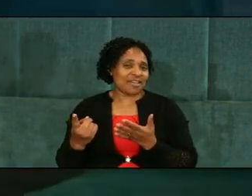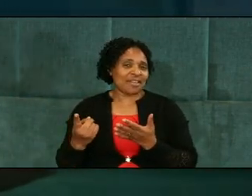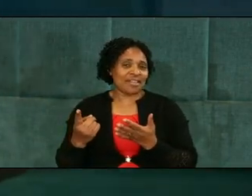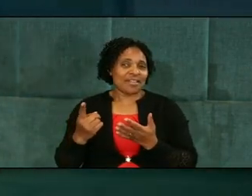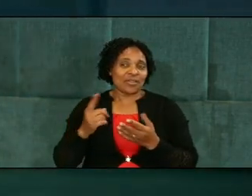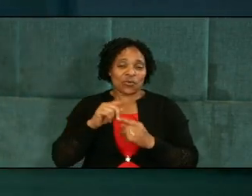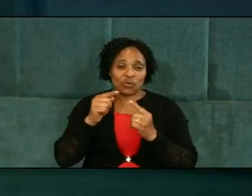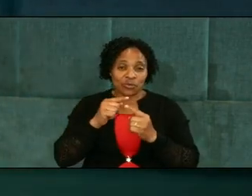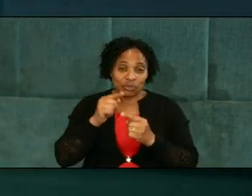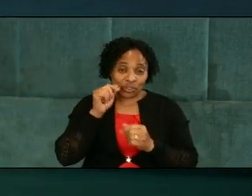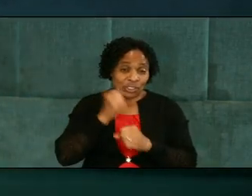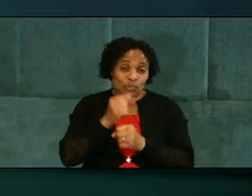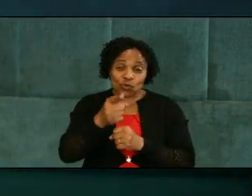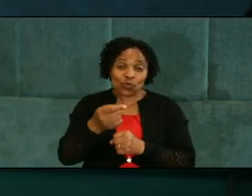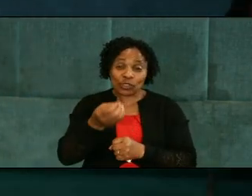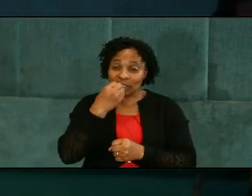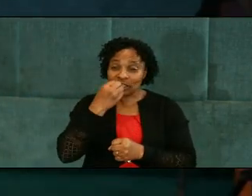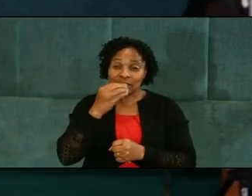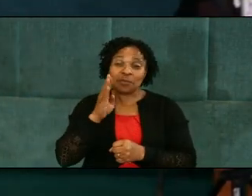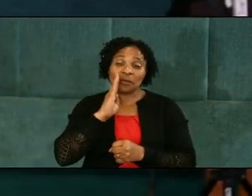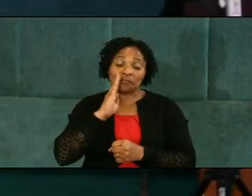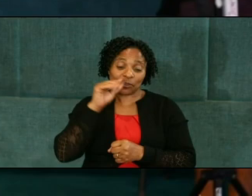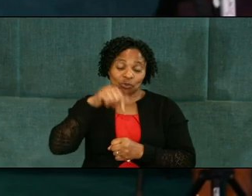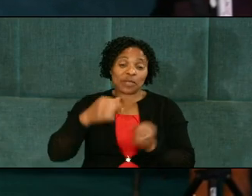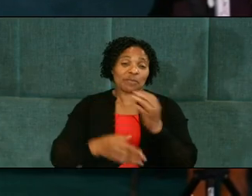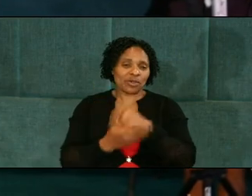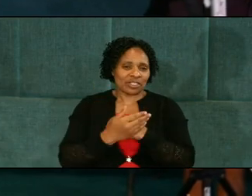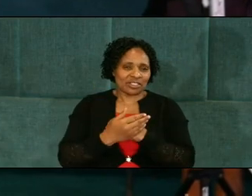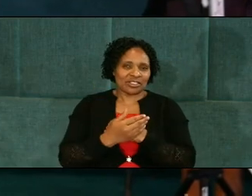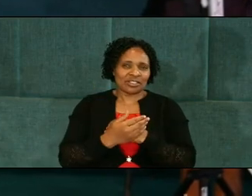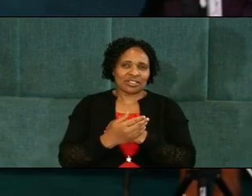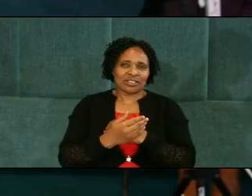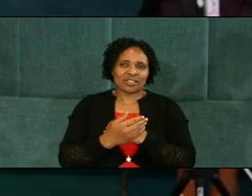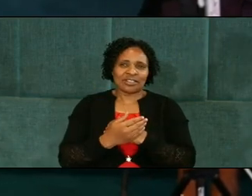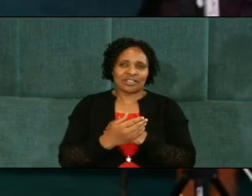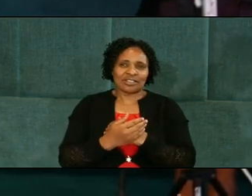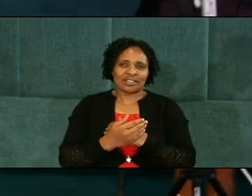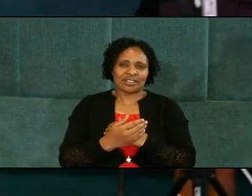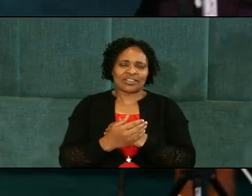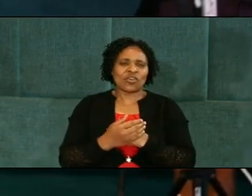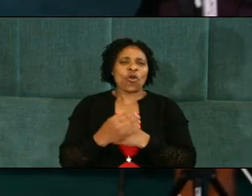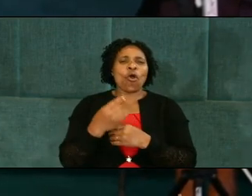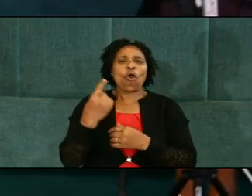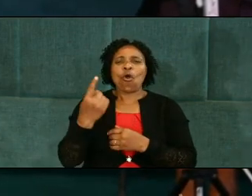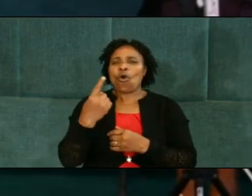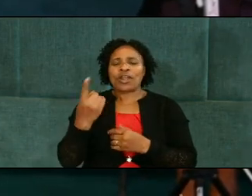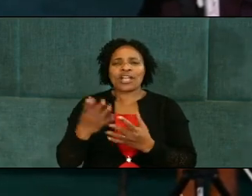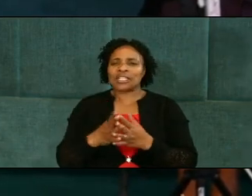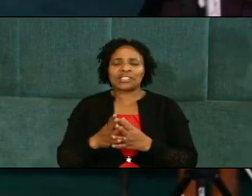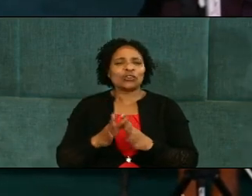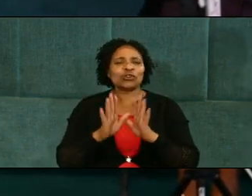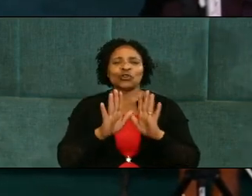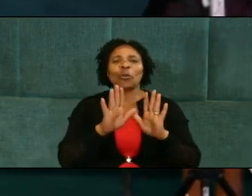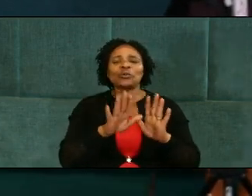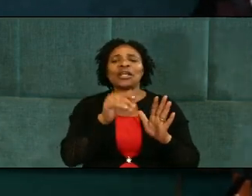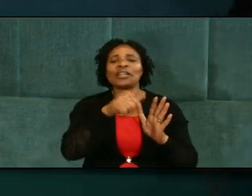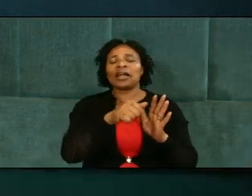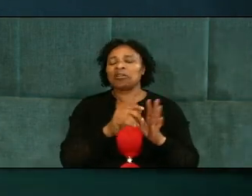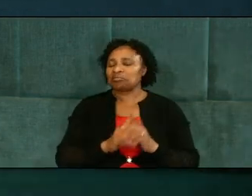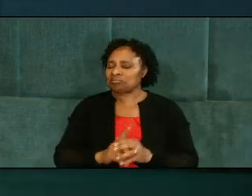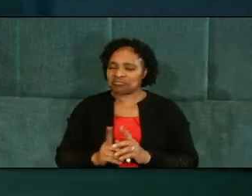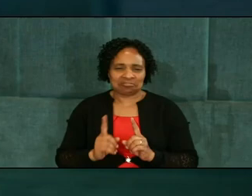morning? Amen. We do not want any beep beep at the pearly